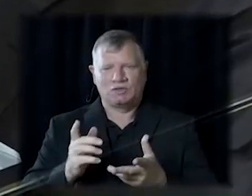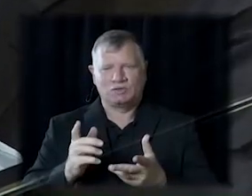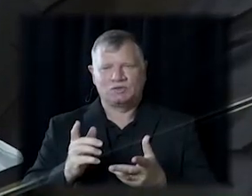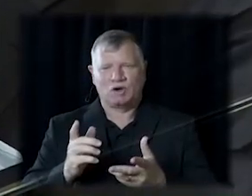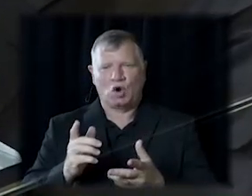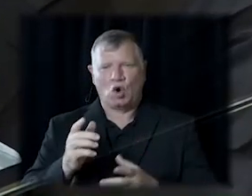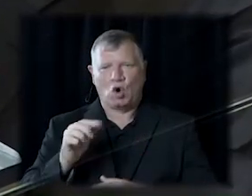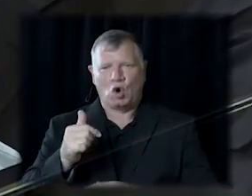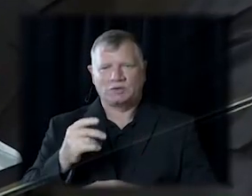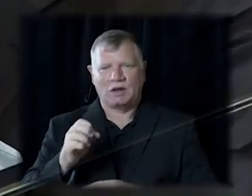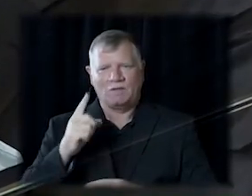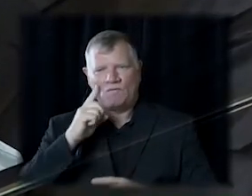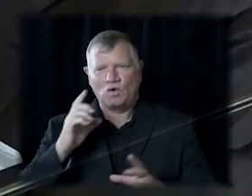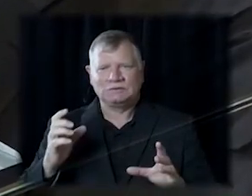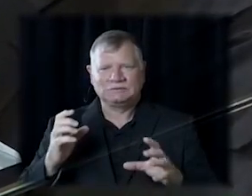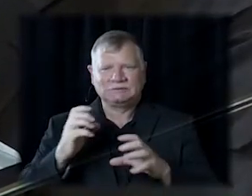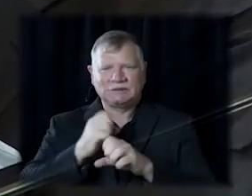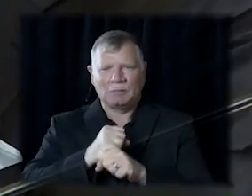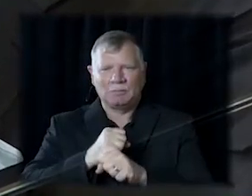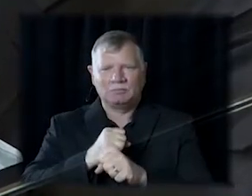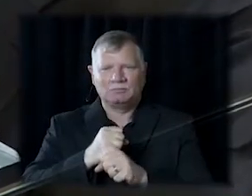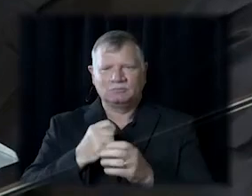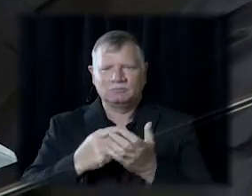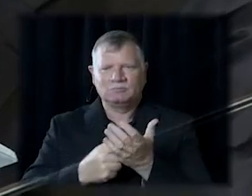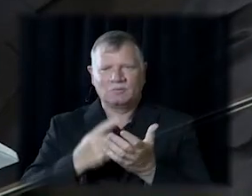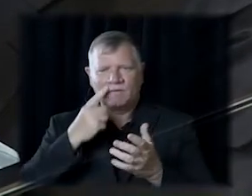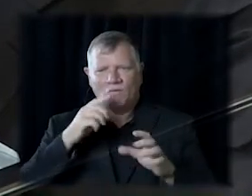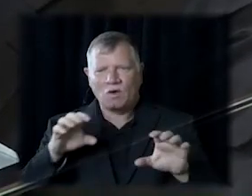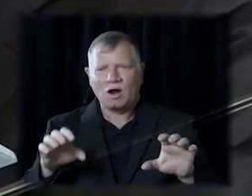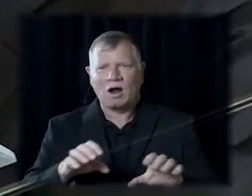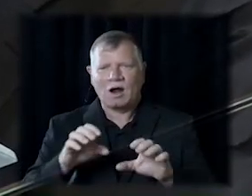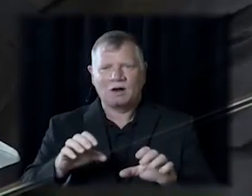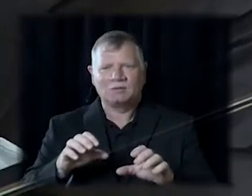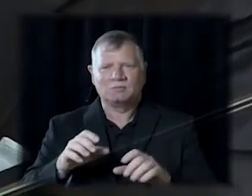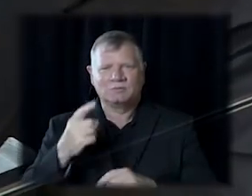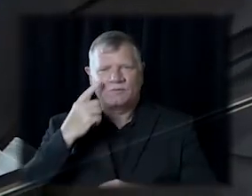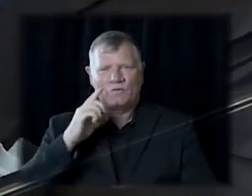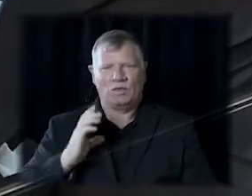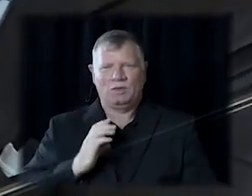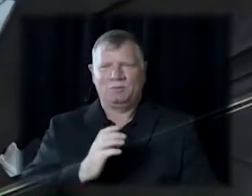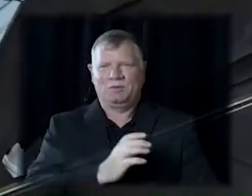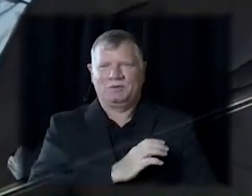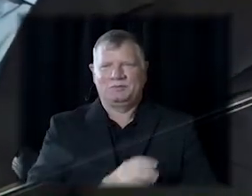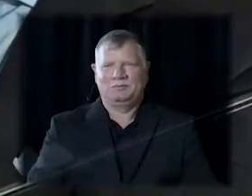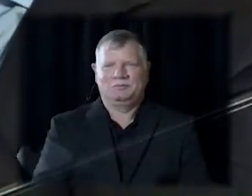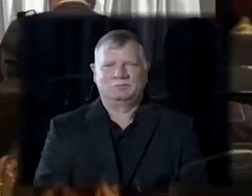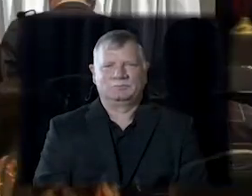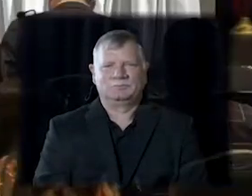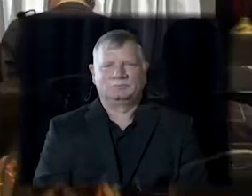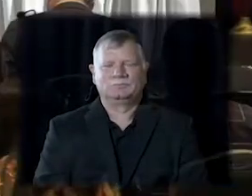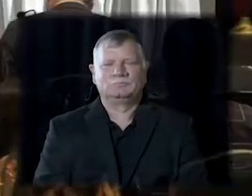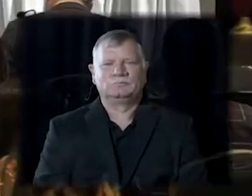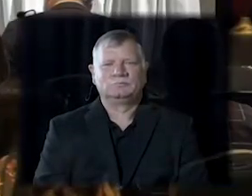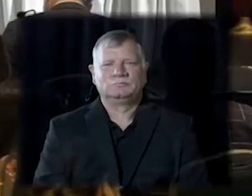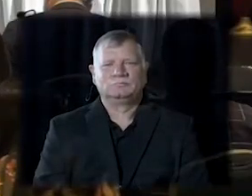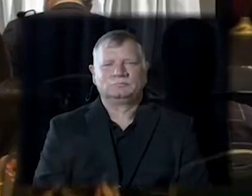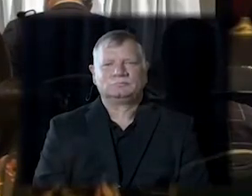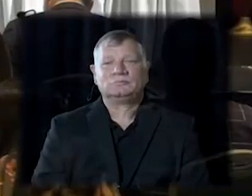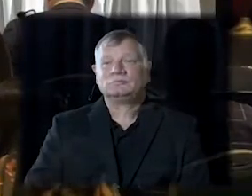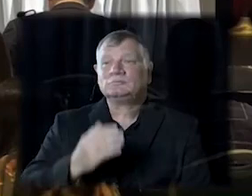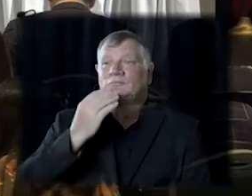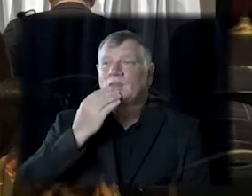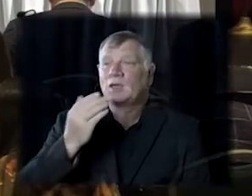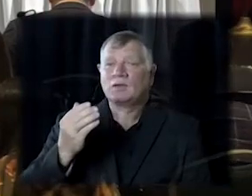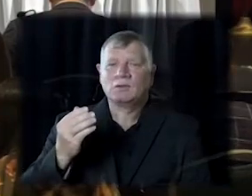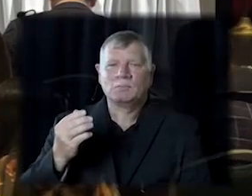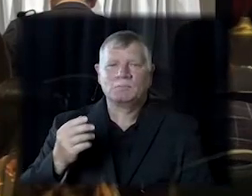Special Committee, to summarize and remark on recent actions by the committee. Judge? All right, thank you, Mr. Chair.